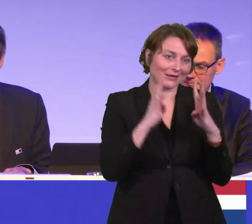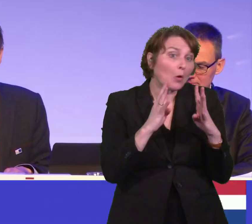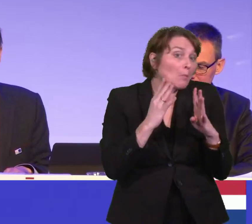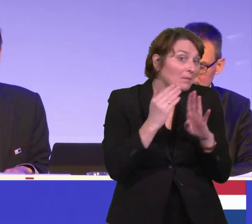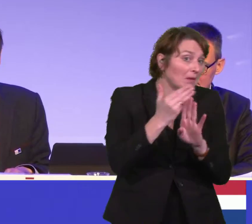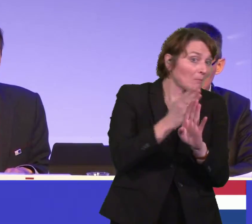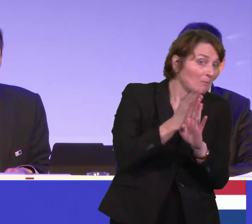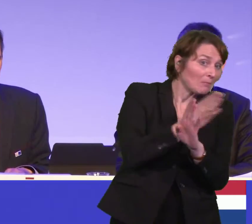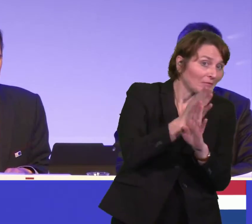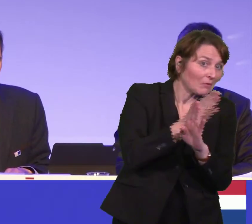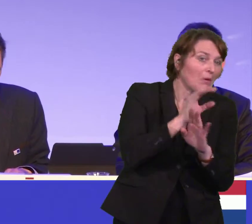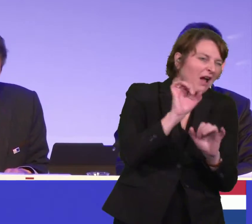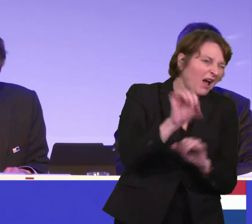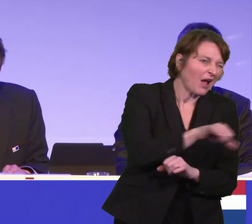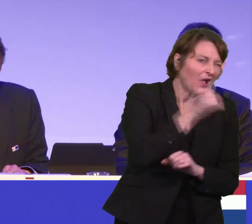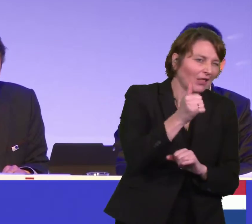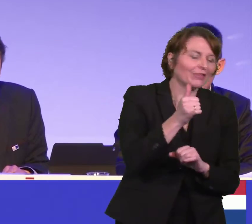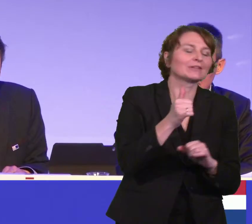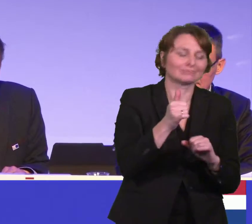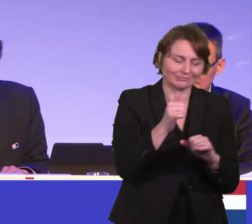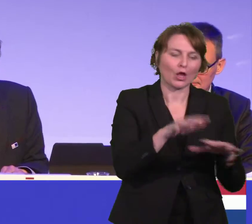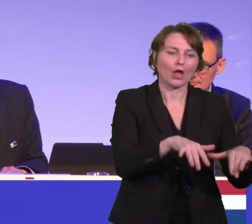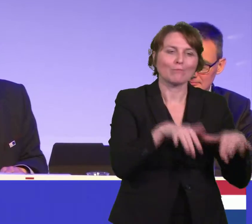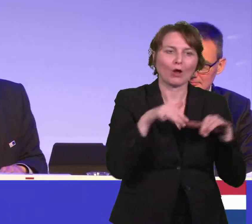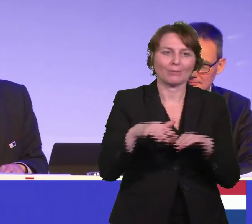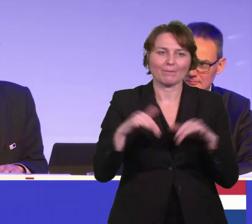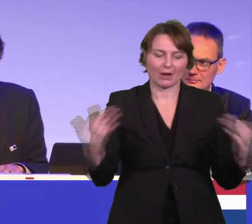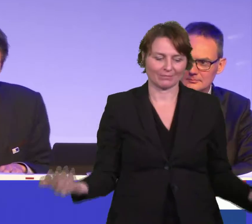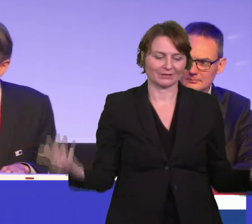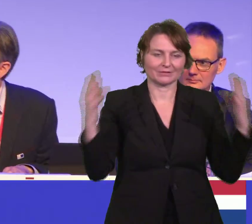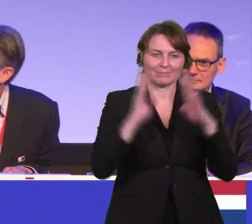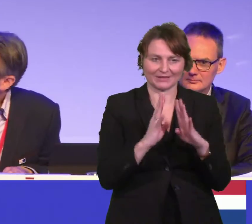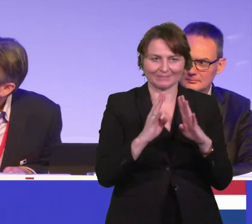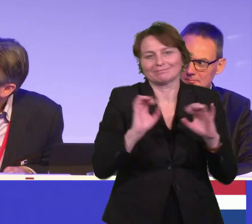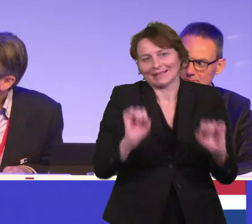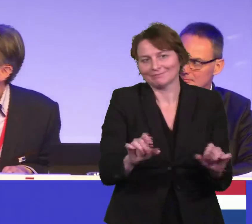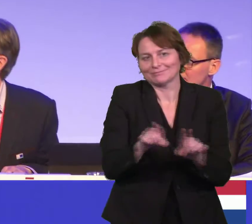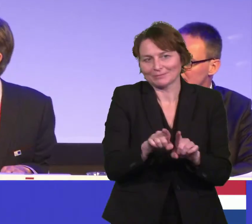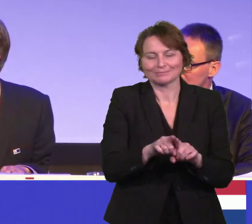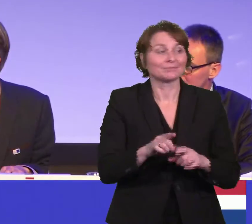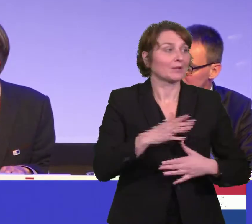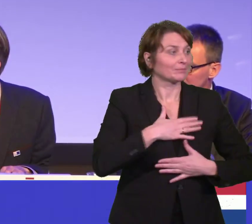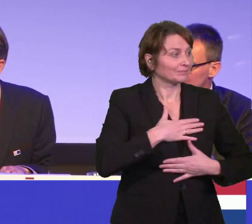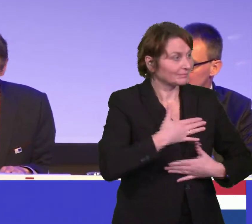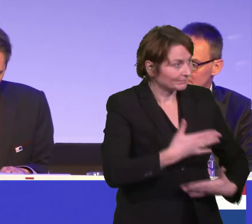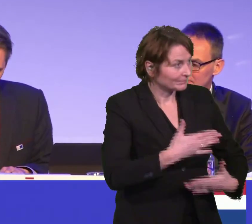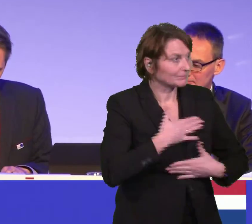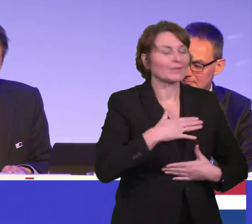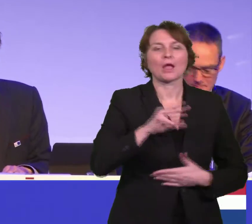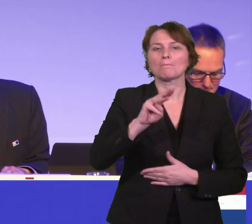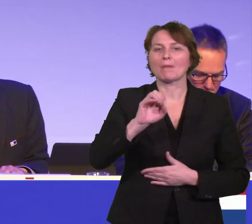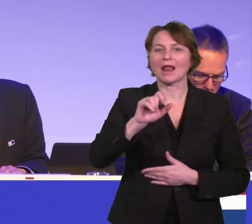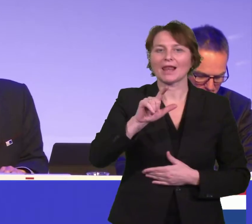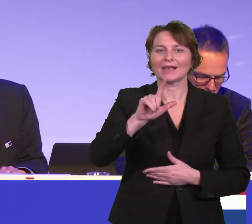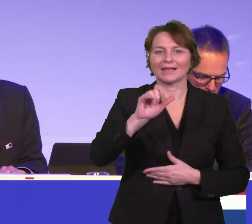other interparliamentary meetings. On behalf of my colleague Malik Asmani and